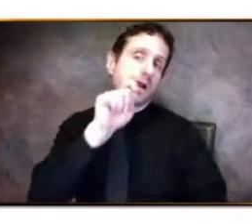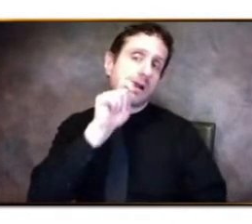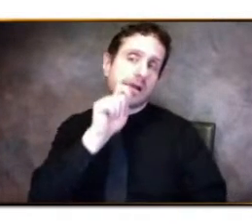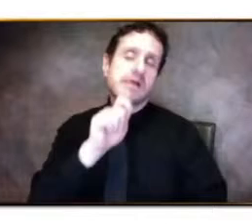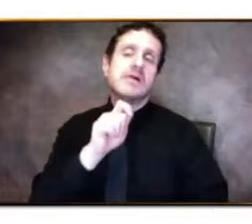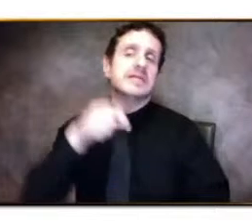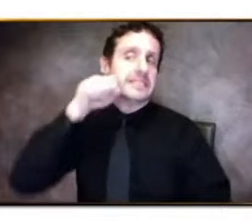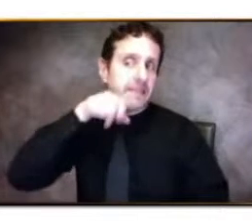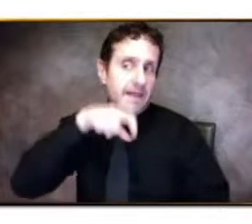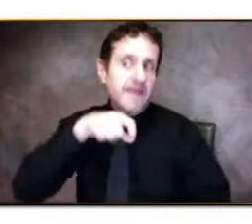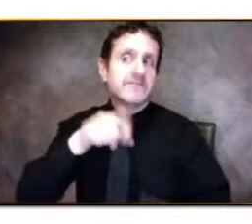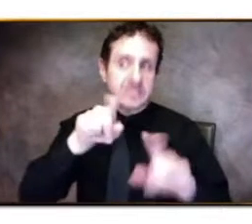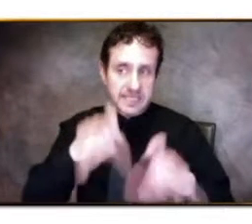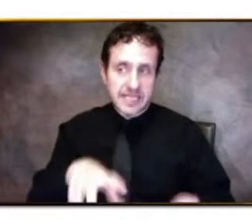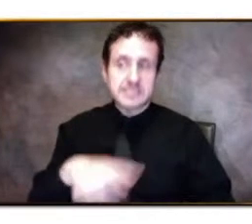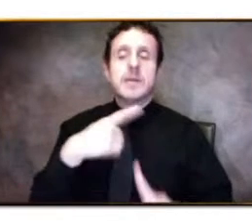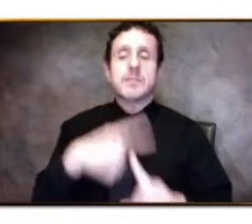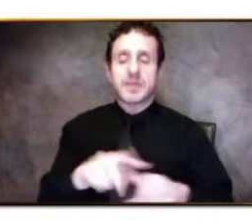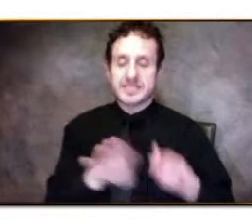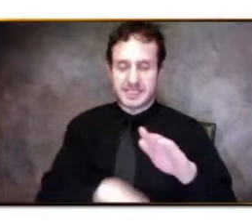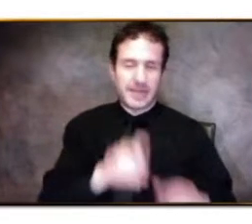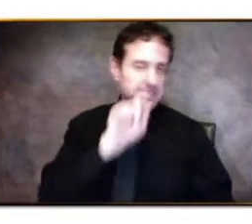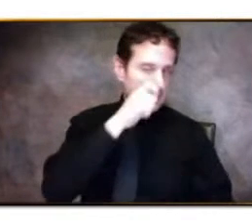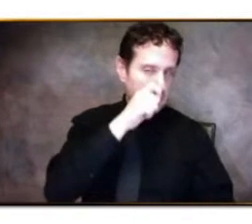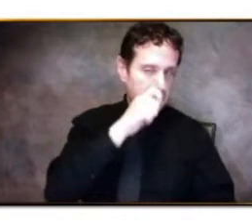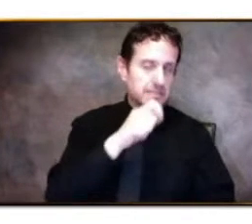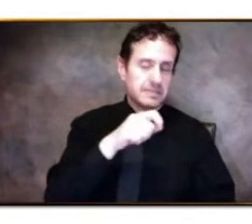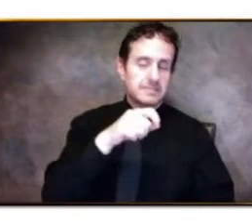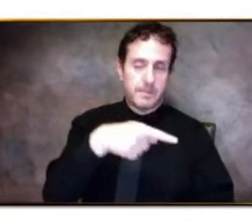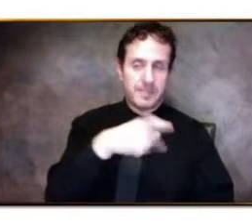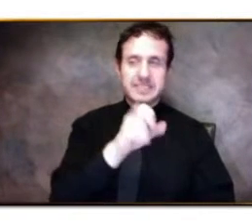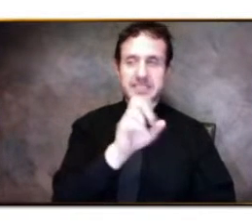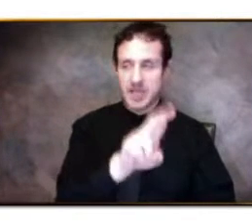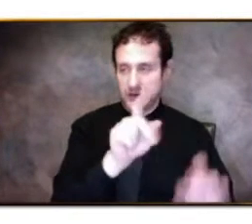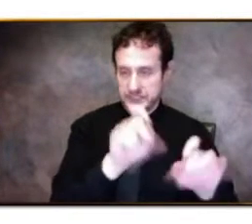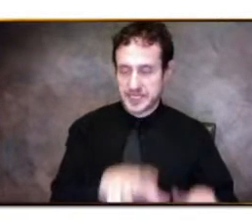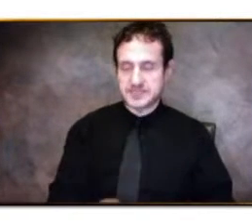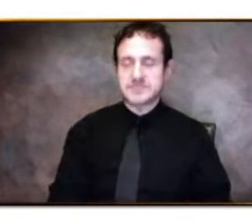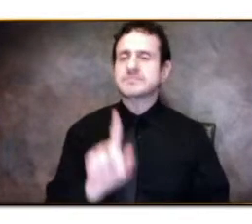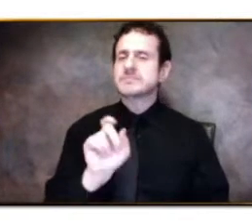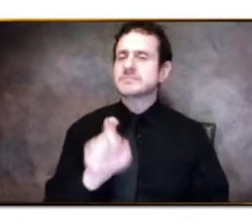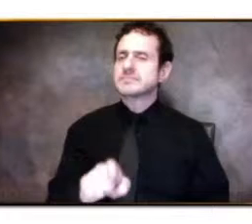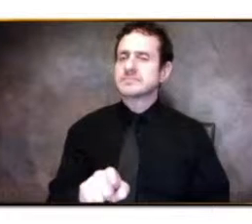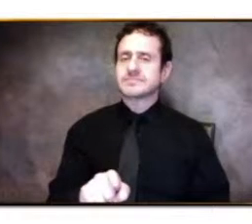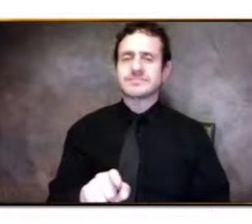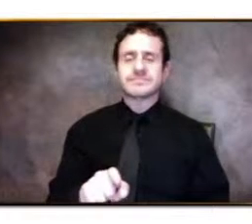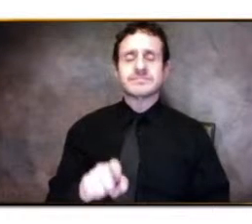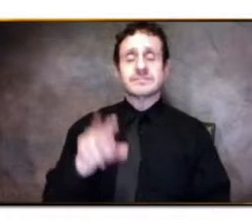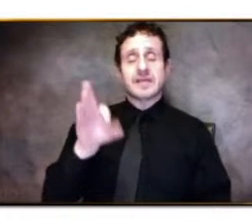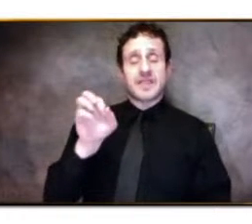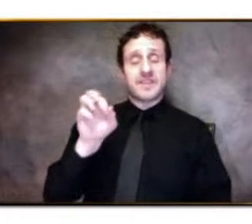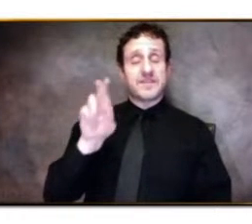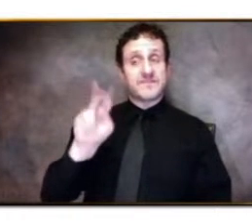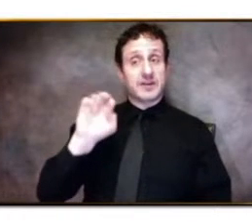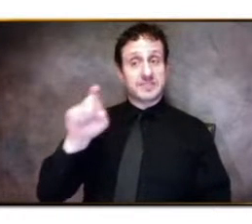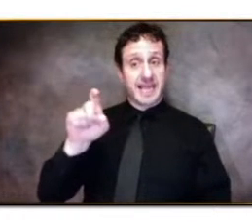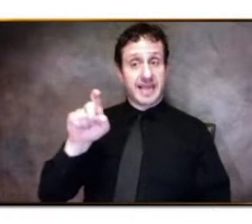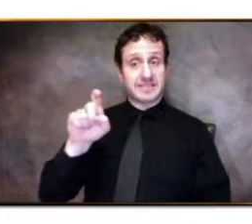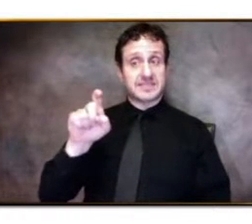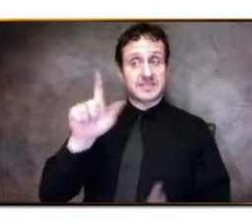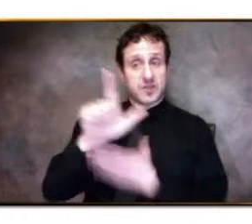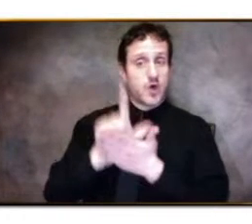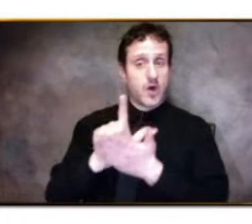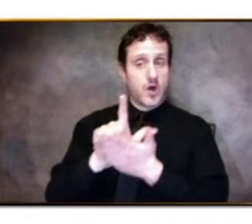tests. Joel at the Daily Line, given the results of the fair tax, would the governor consider putting the issue on the ballot in